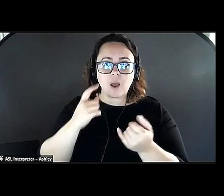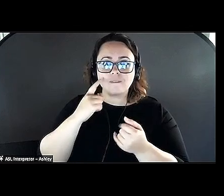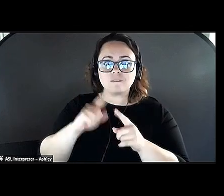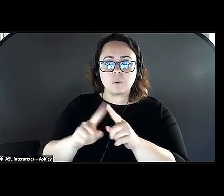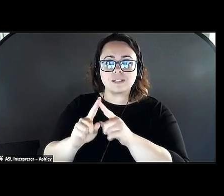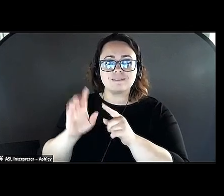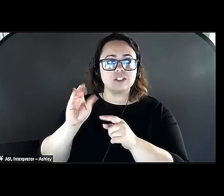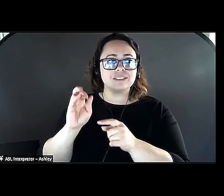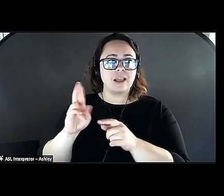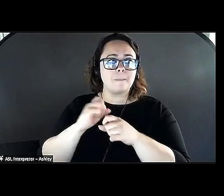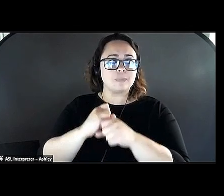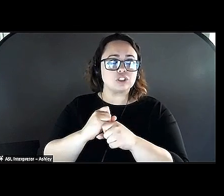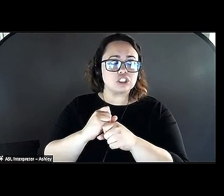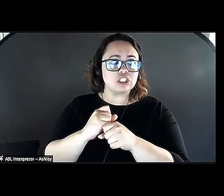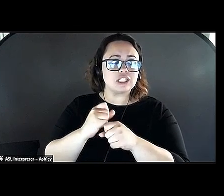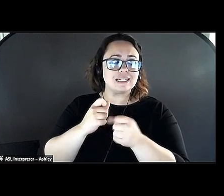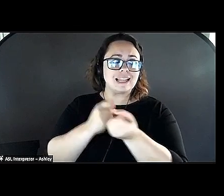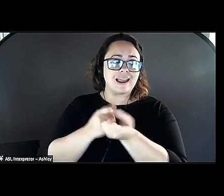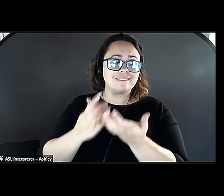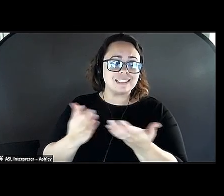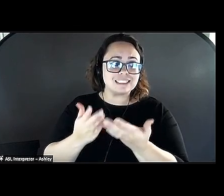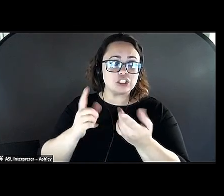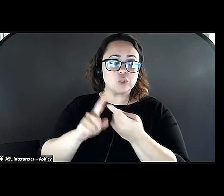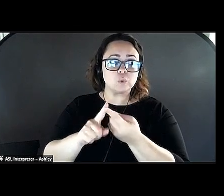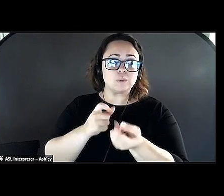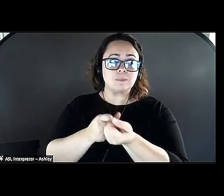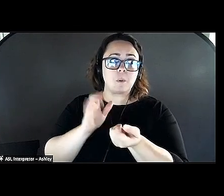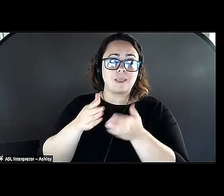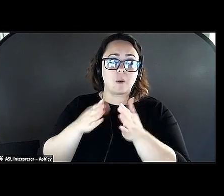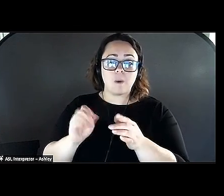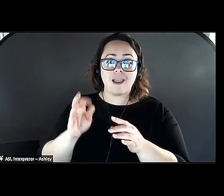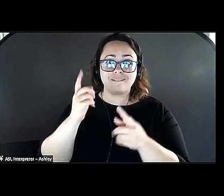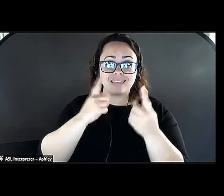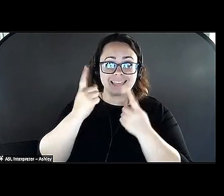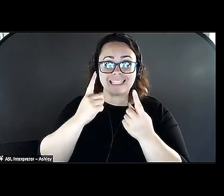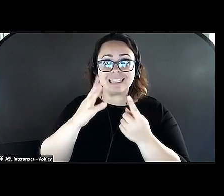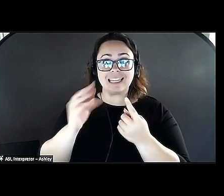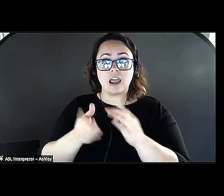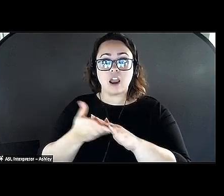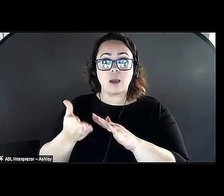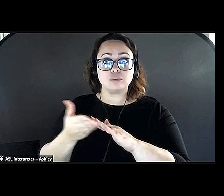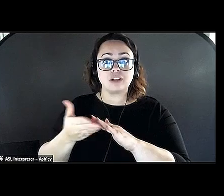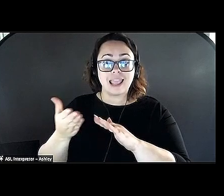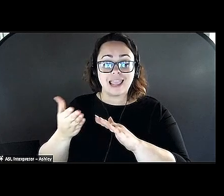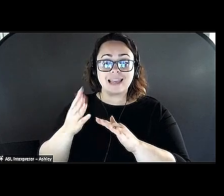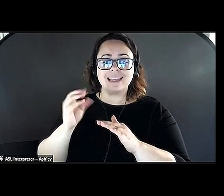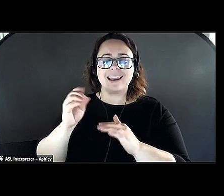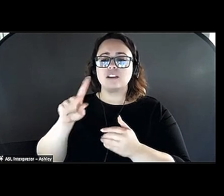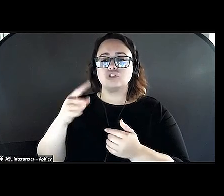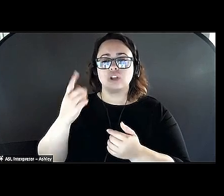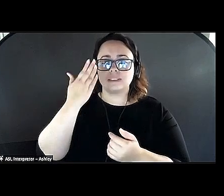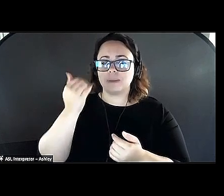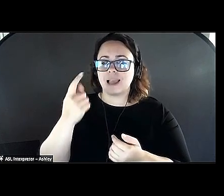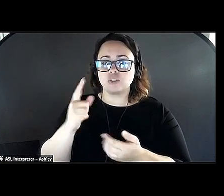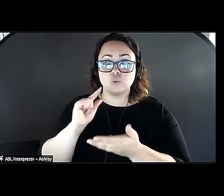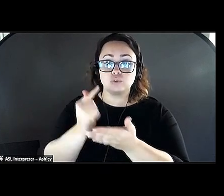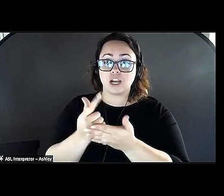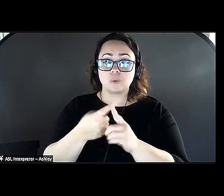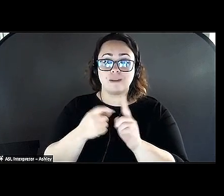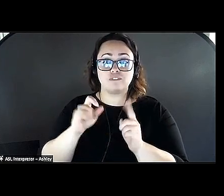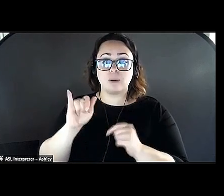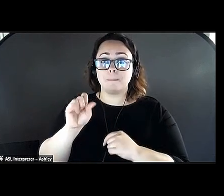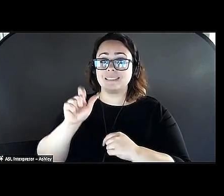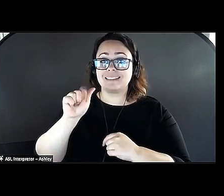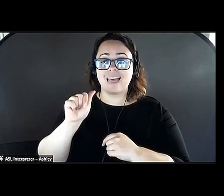cybersecurity advocates here to support that way of thinking and operating. And just because you graduate from the academy